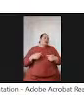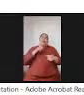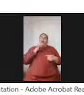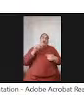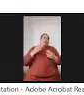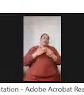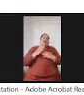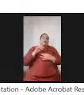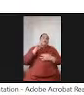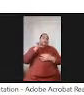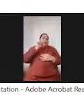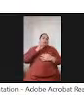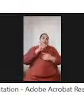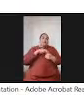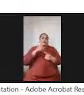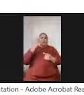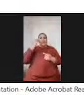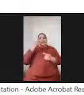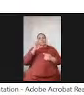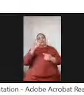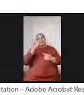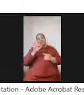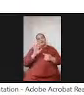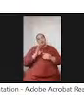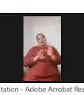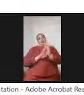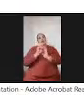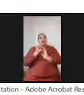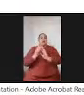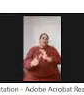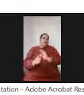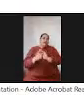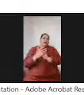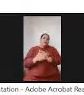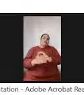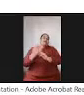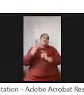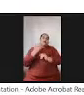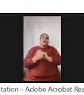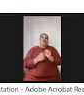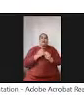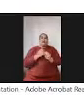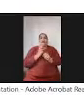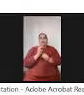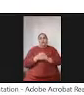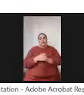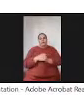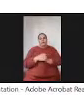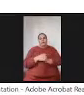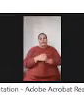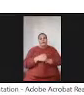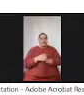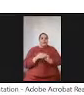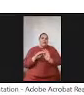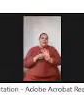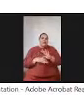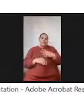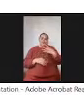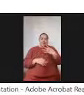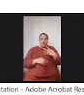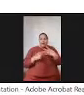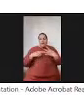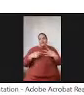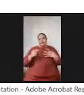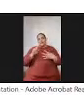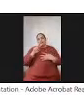quarter. We're expecting that percentage to increase later on during the financial year. With program 4, we spent